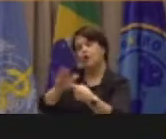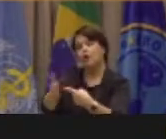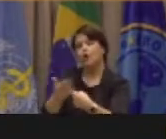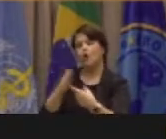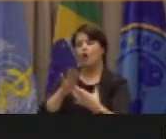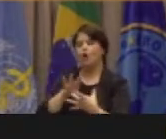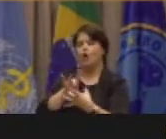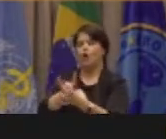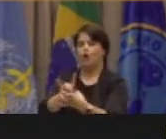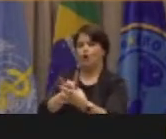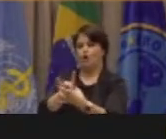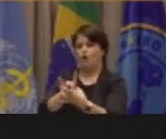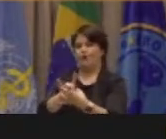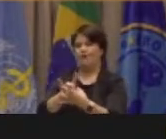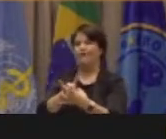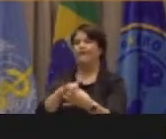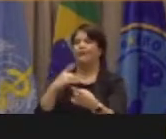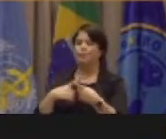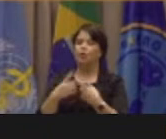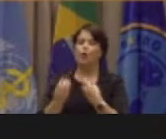a cooperation